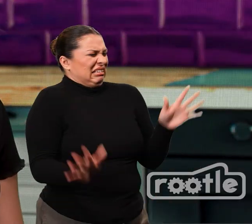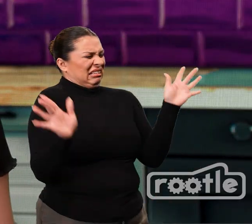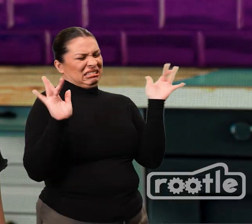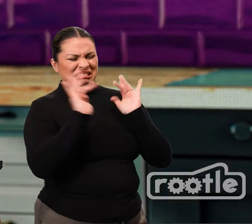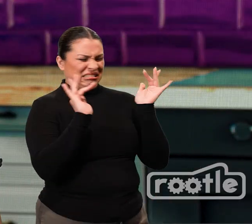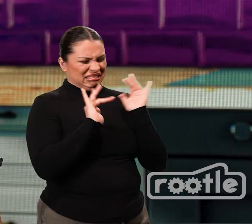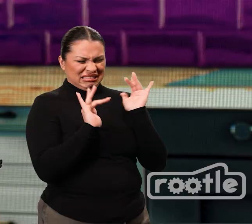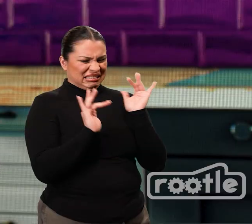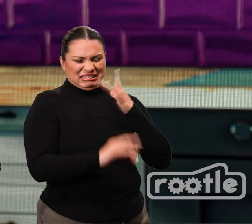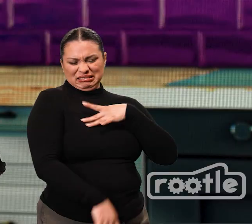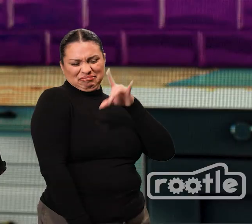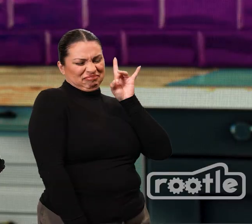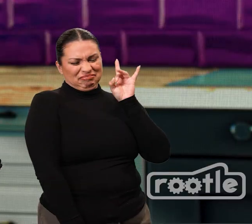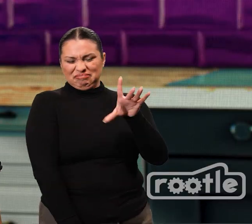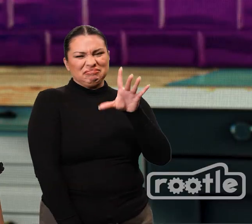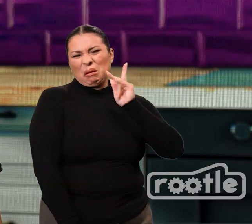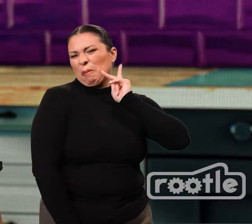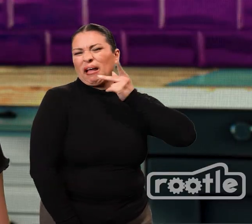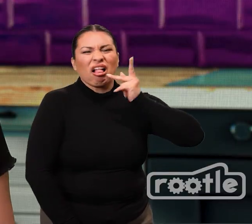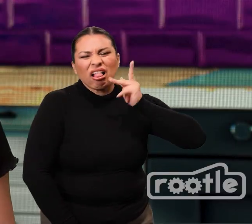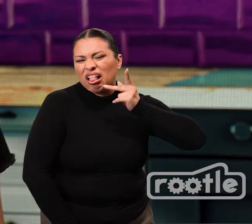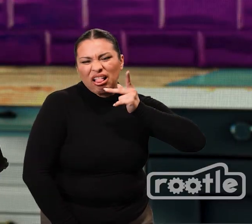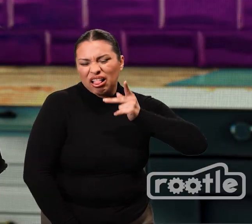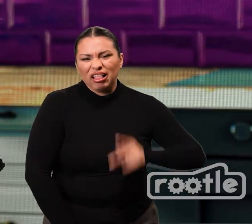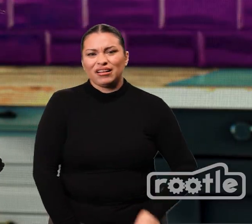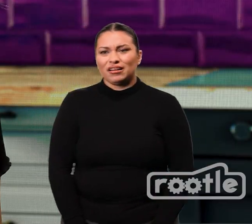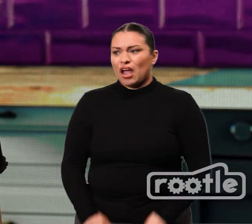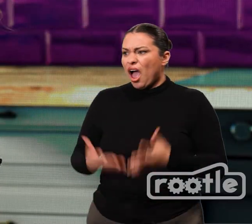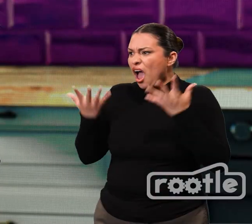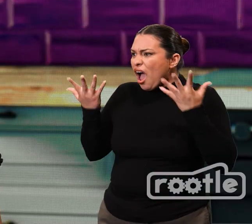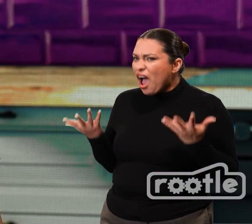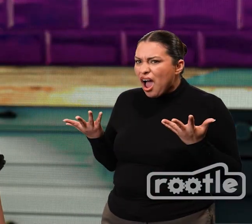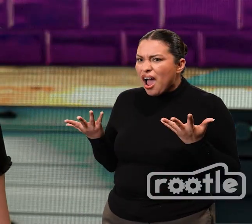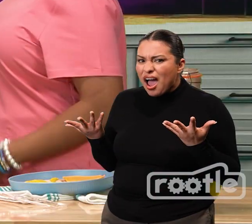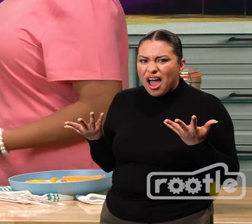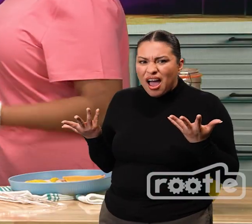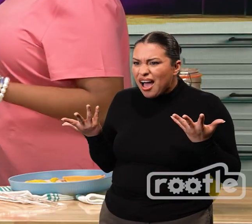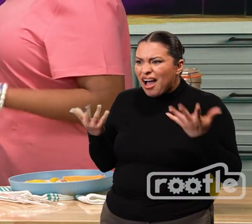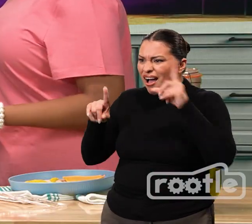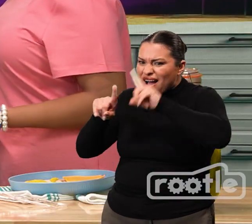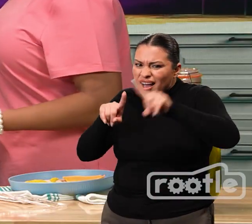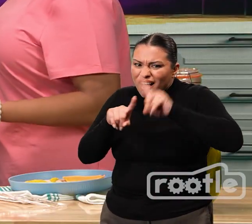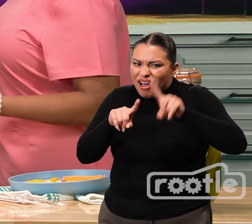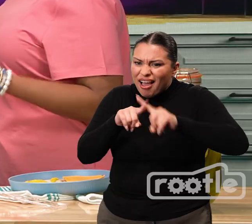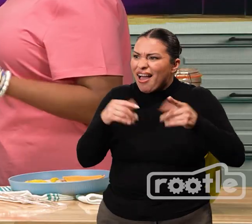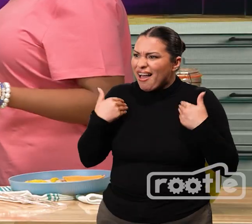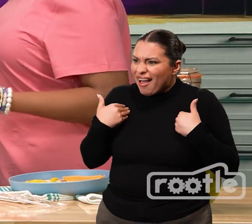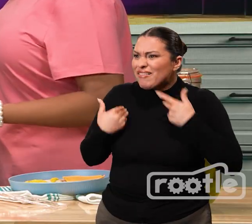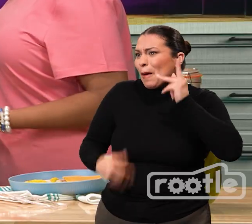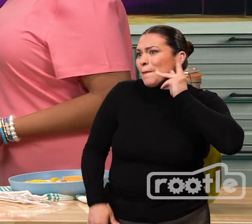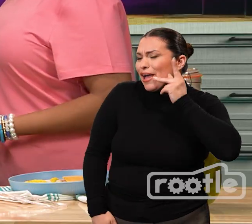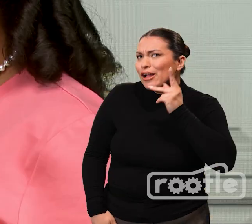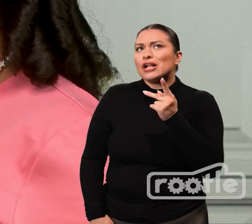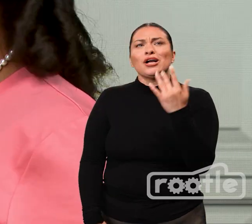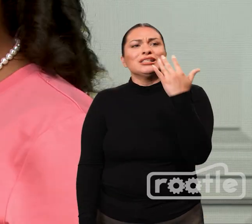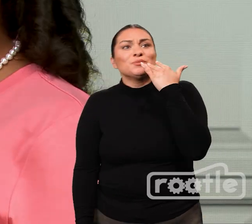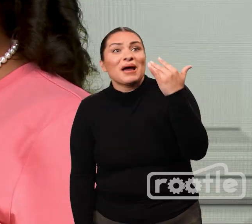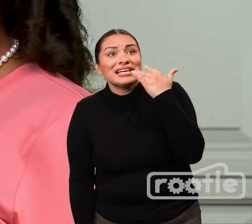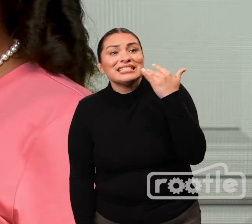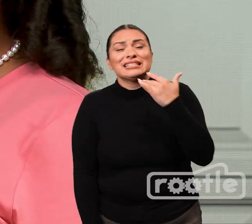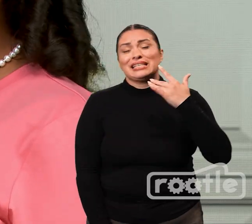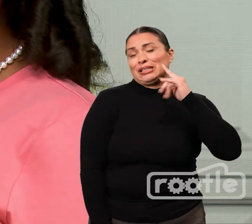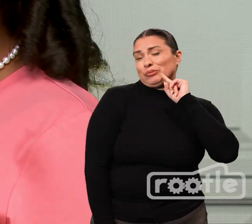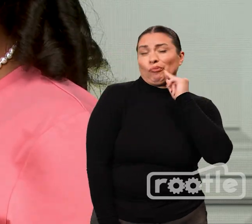Yuck, definitely don't add pickles. I like everything except pickles. You don't like pickles, but there are so many different types.